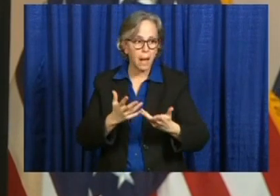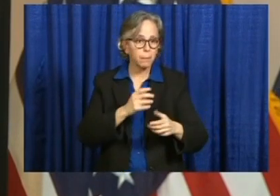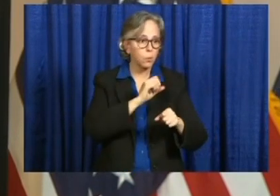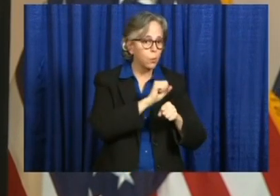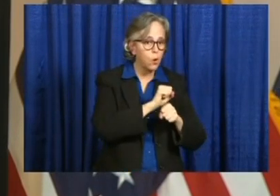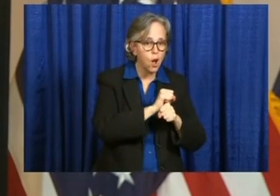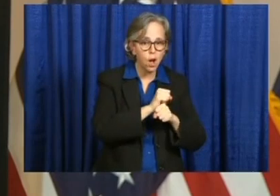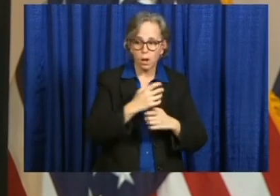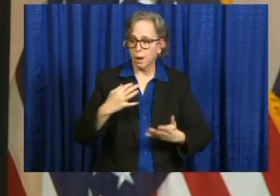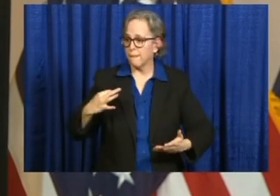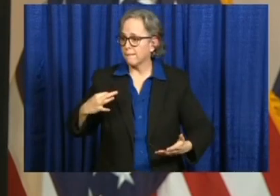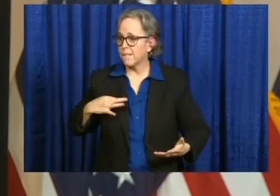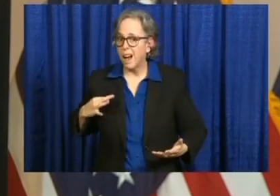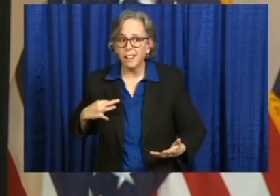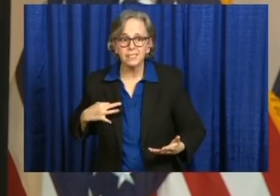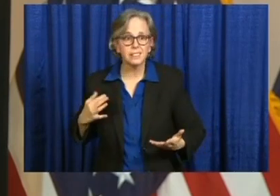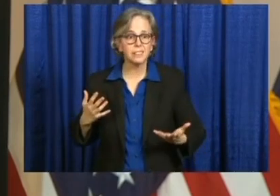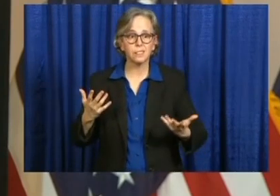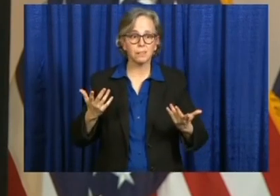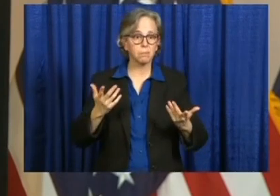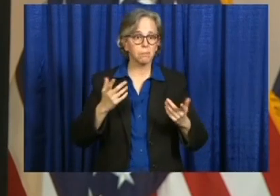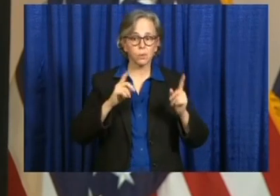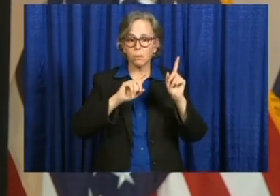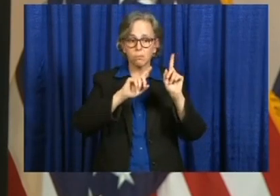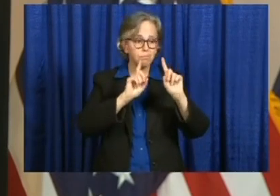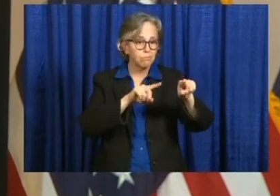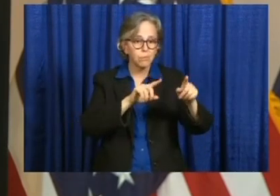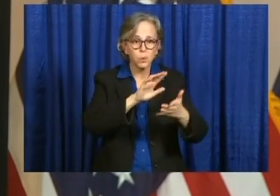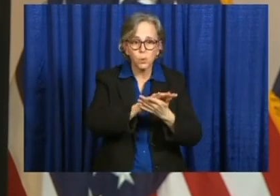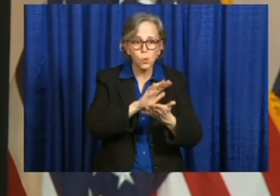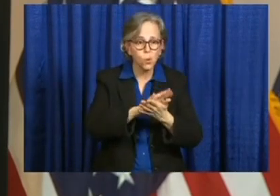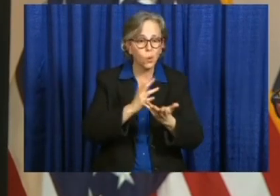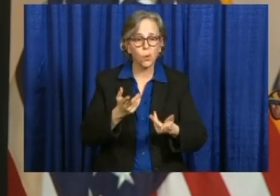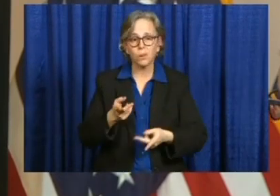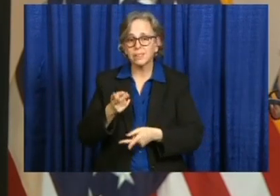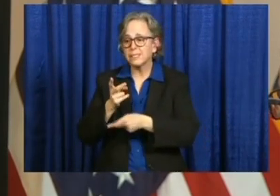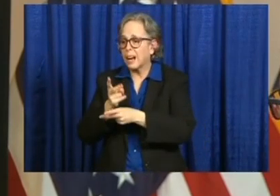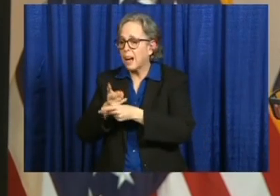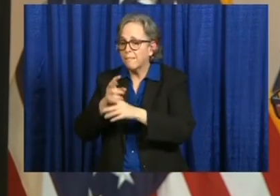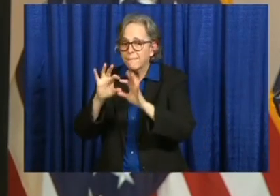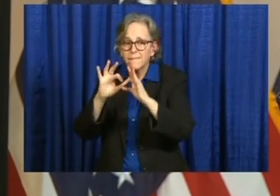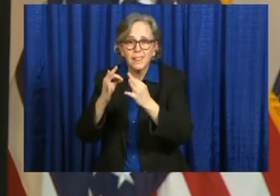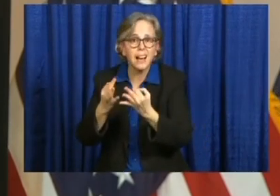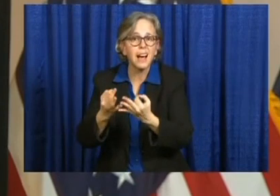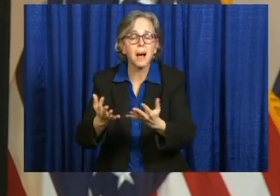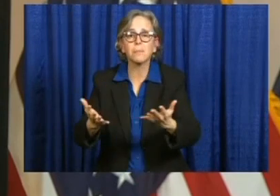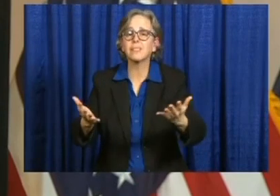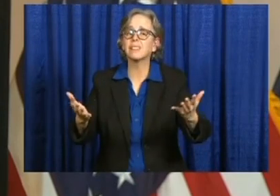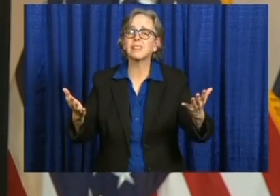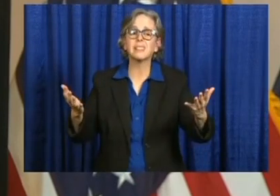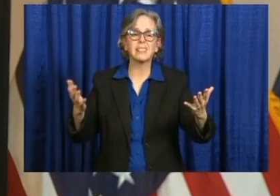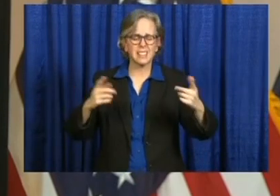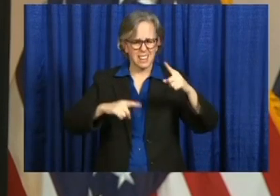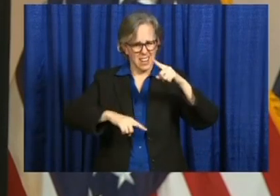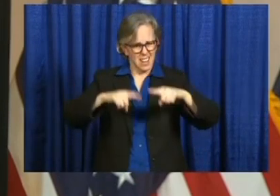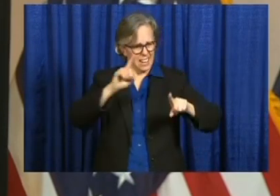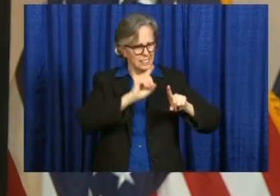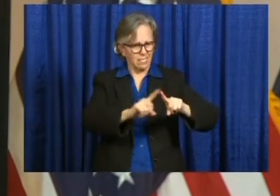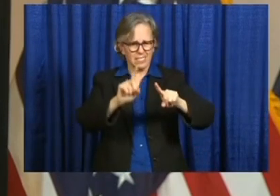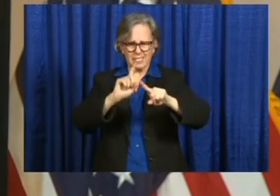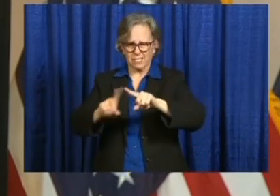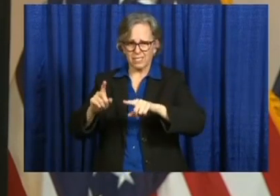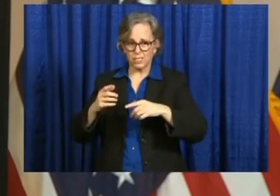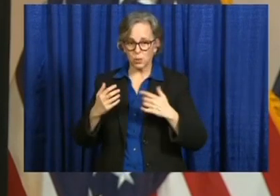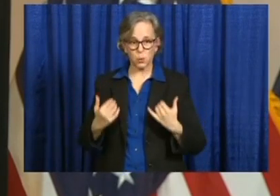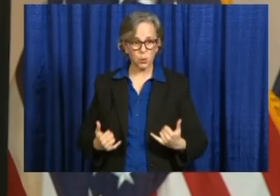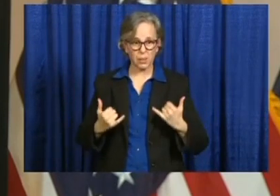school, parenting, taking care of family members or pets. And that might be different today than it was a month ago.